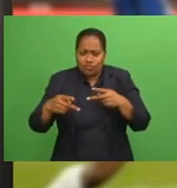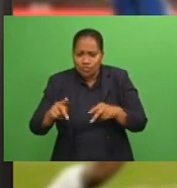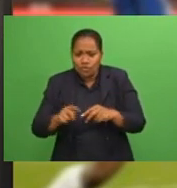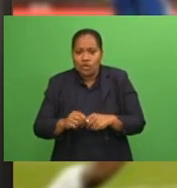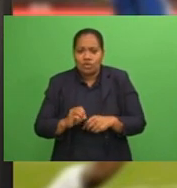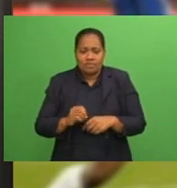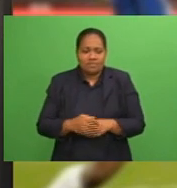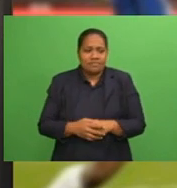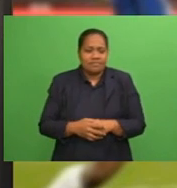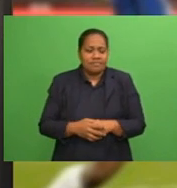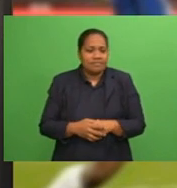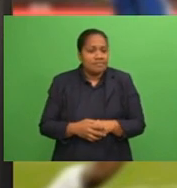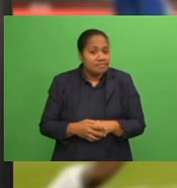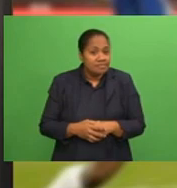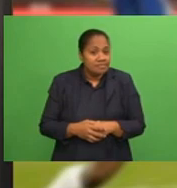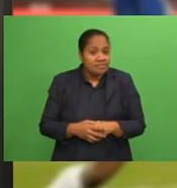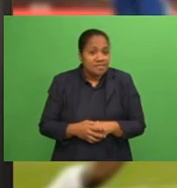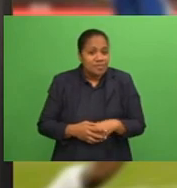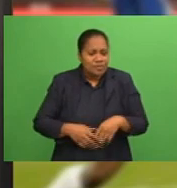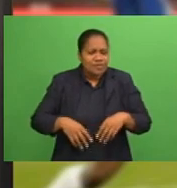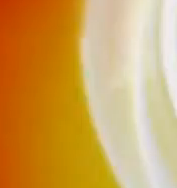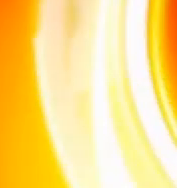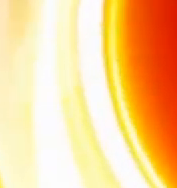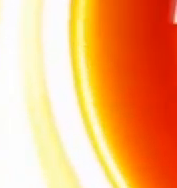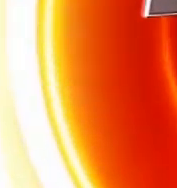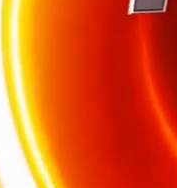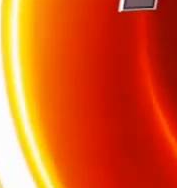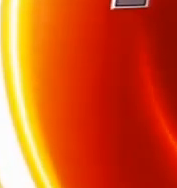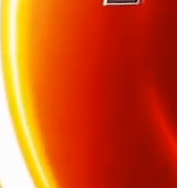their fortunes, and his side didn't disappoint.